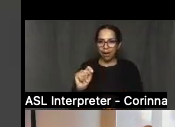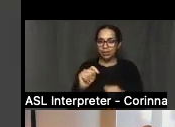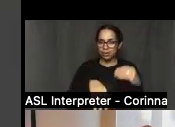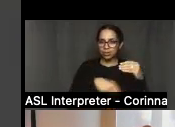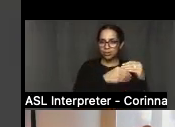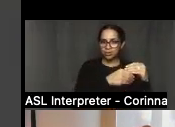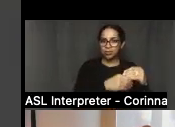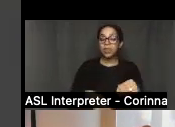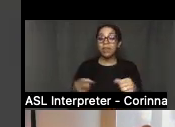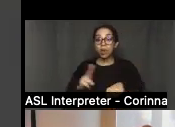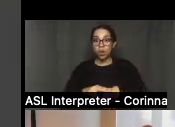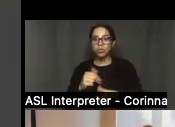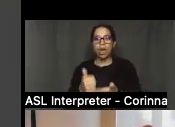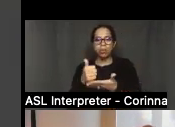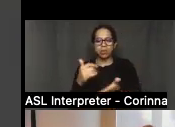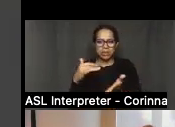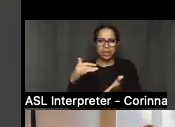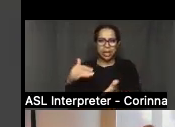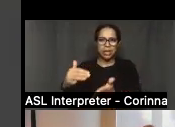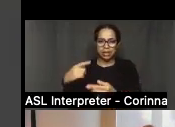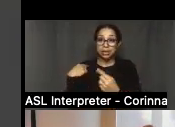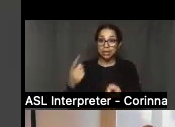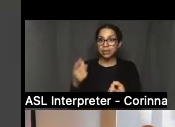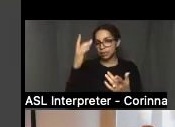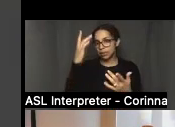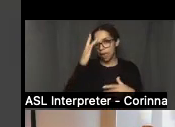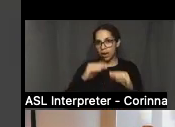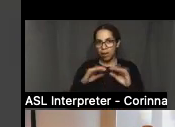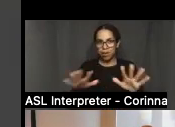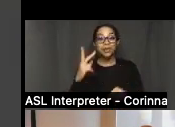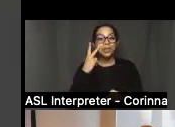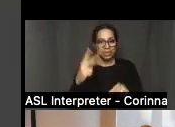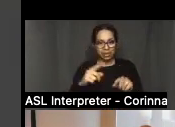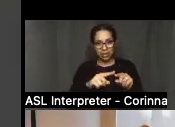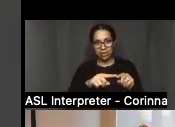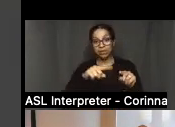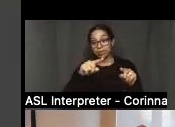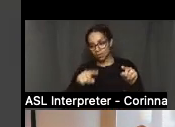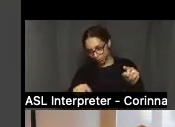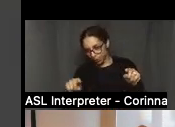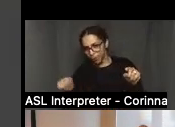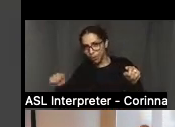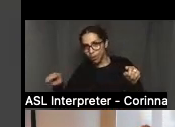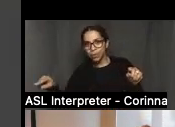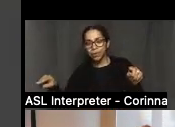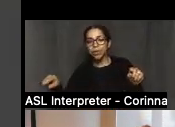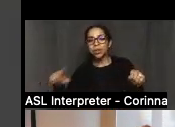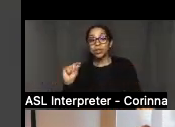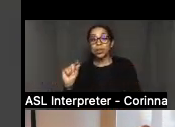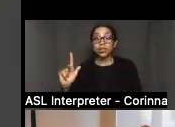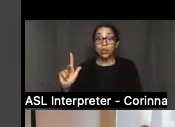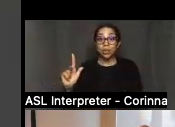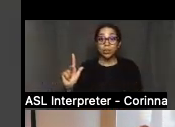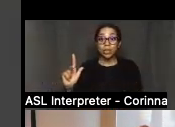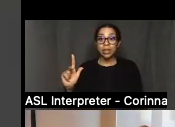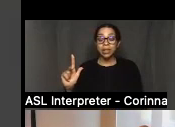through the pandemic. You can see that trend line on the slide. And our 2023 results find an uninsured